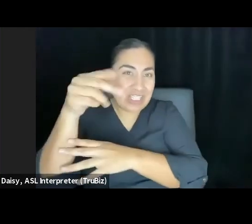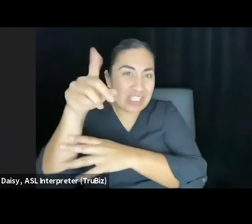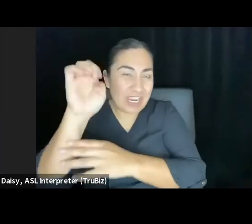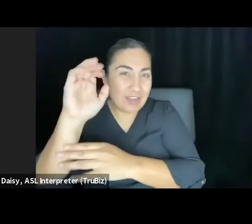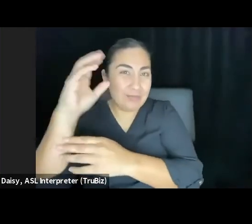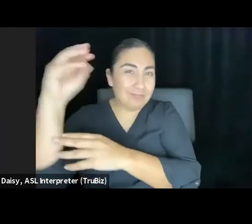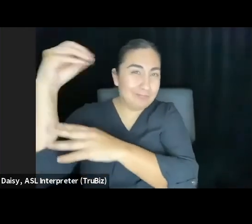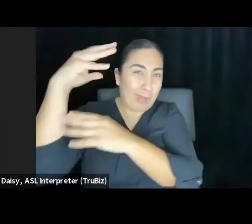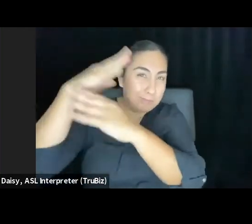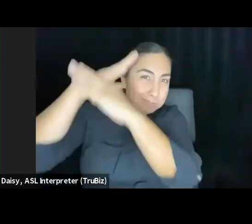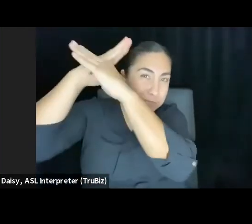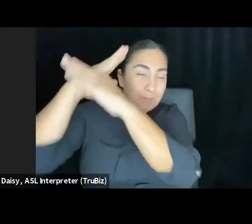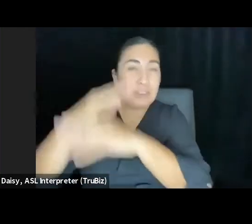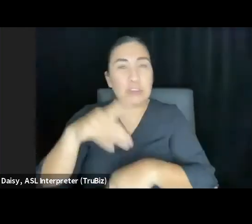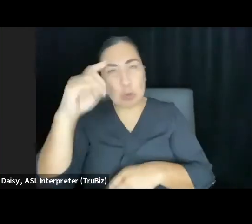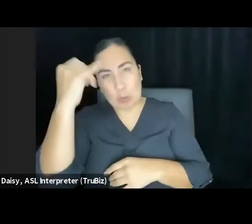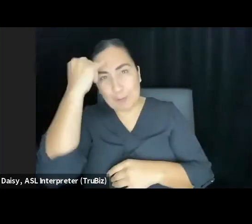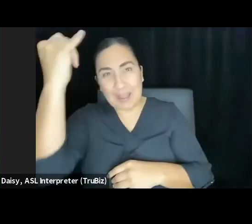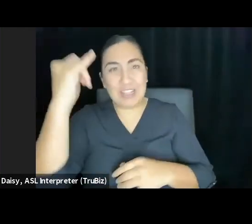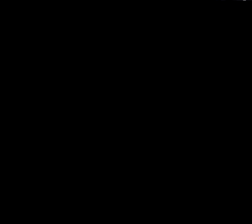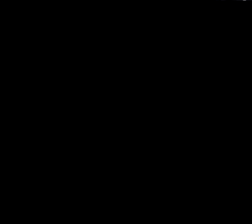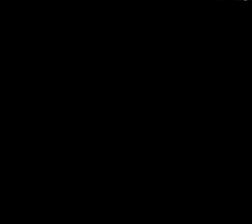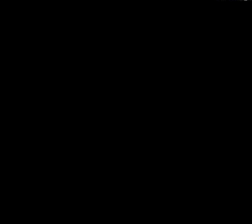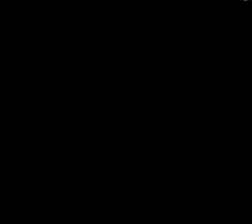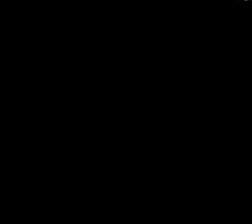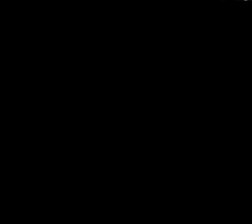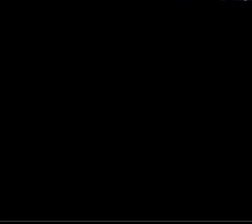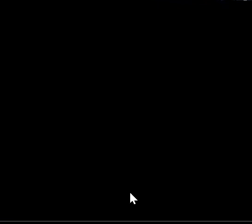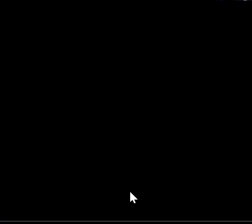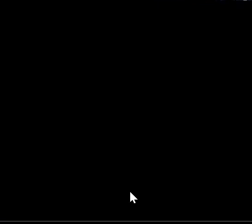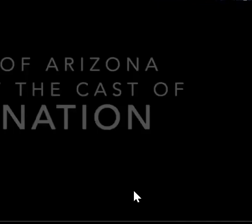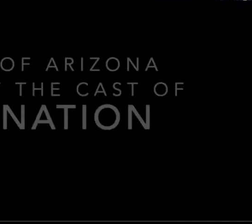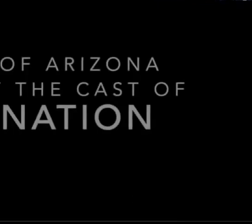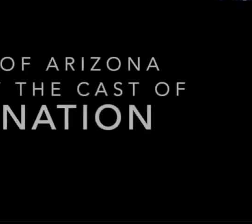and beautiful lighting at night. Let's show the video.